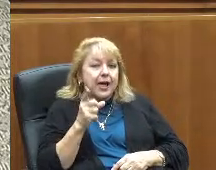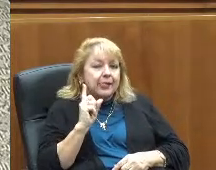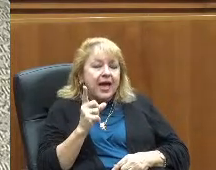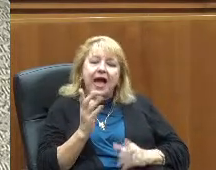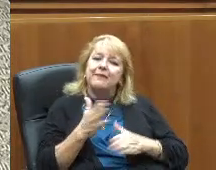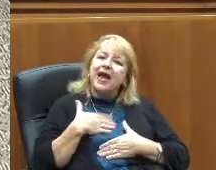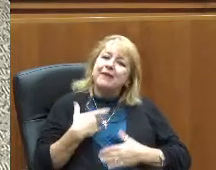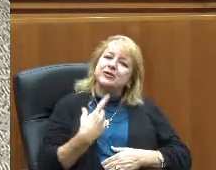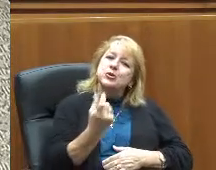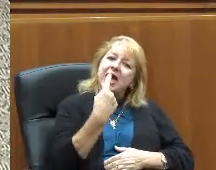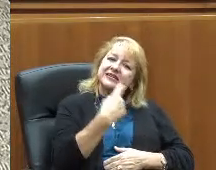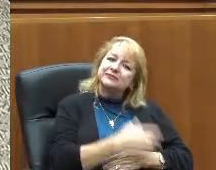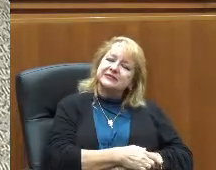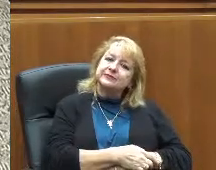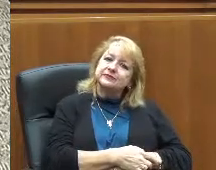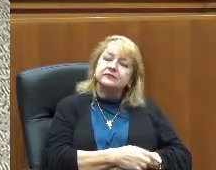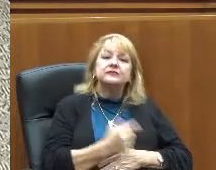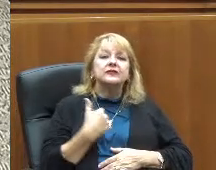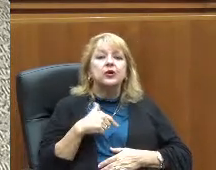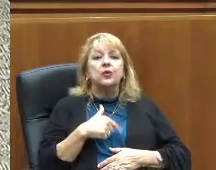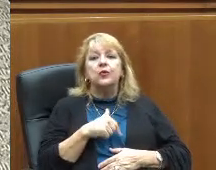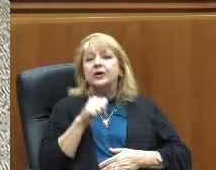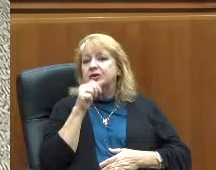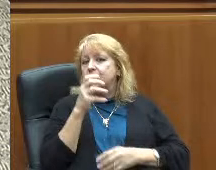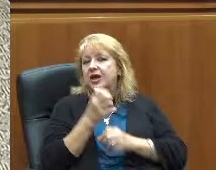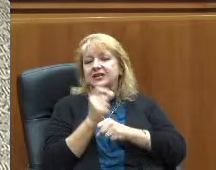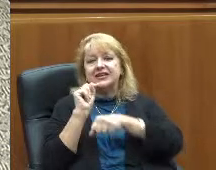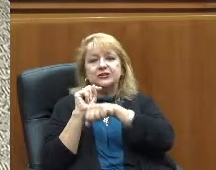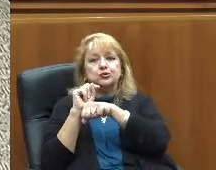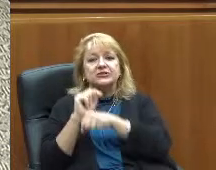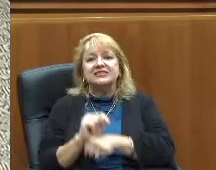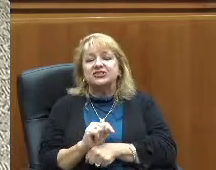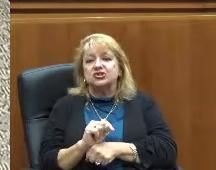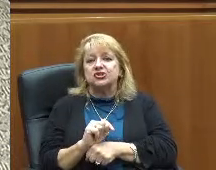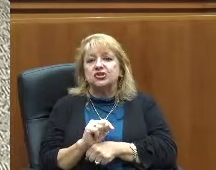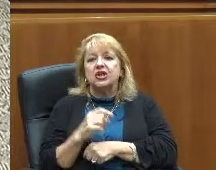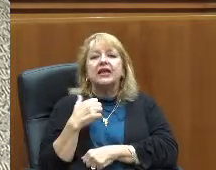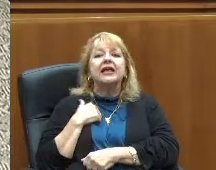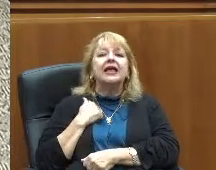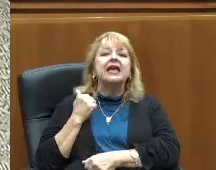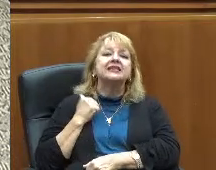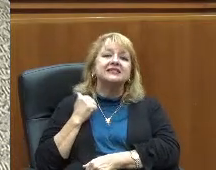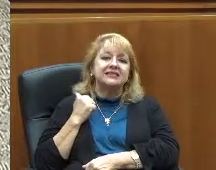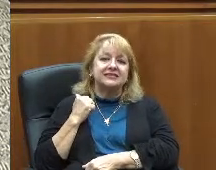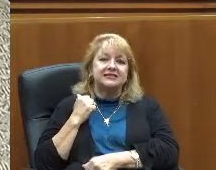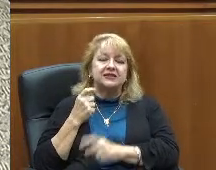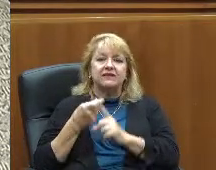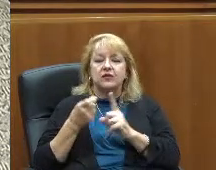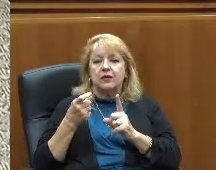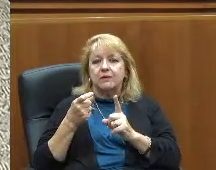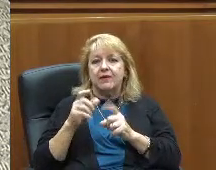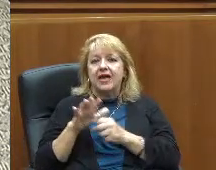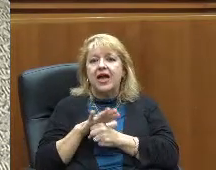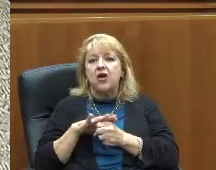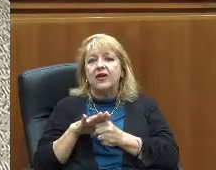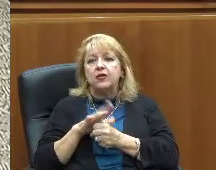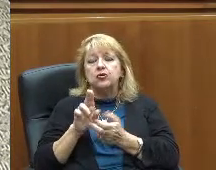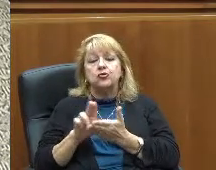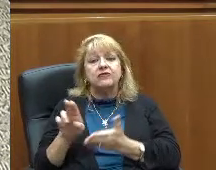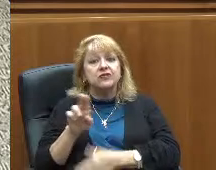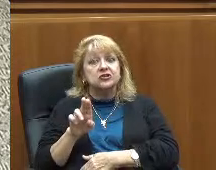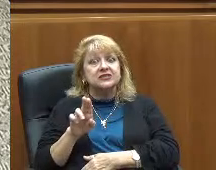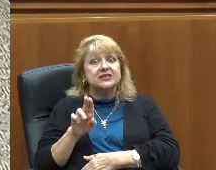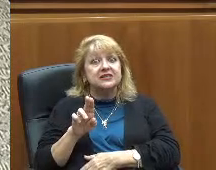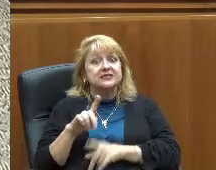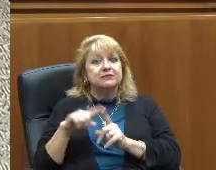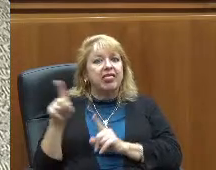Glad you asked that. We do not get traditional candidates from our area universities,